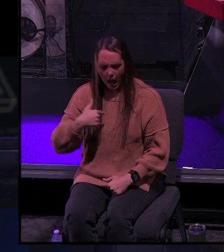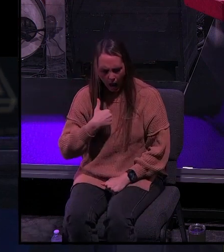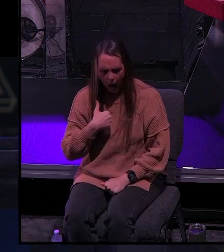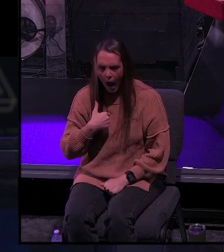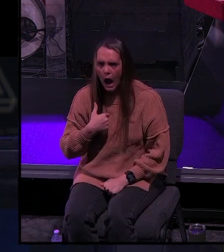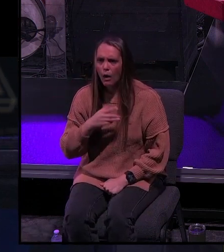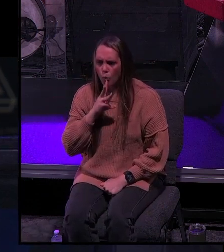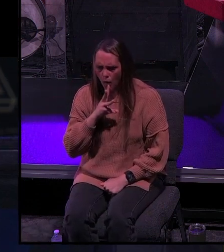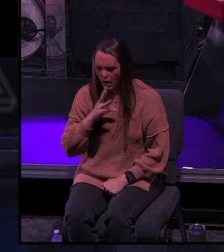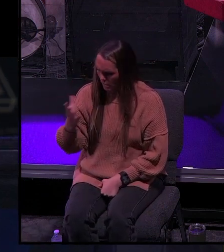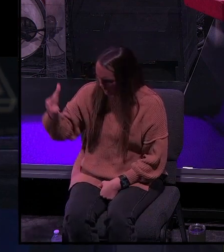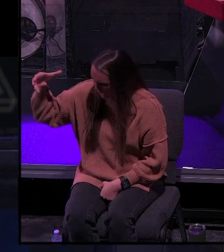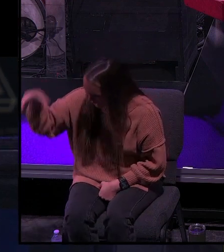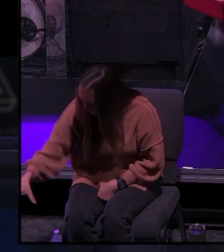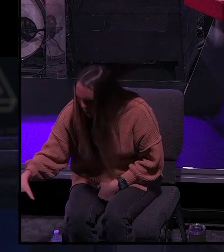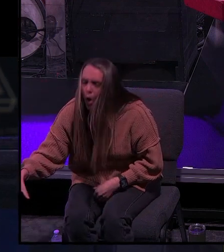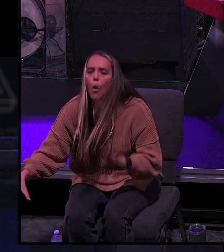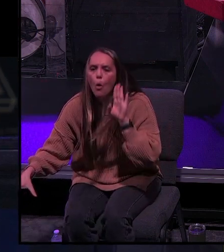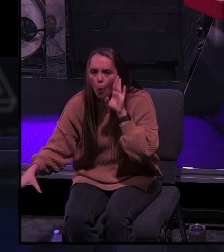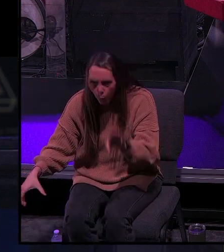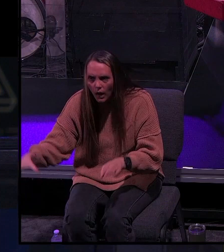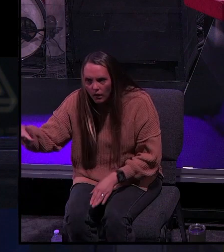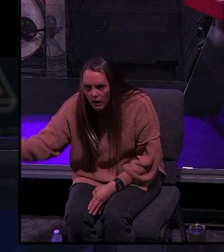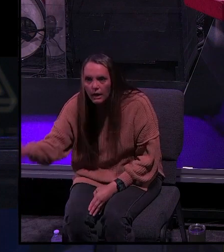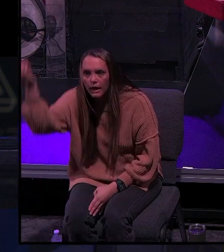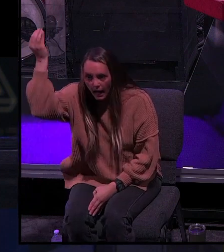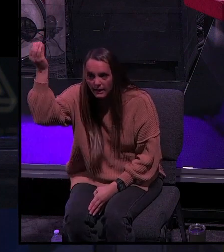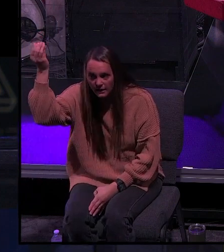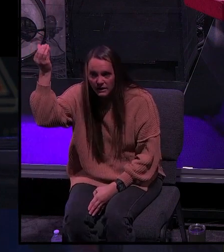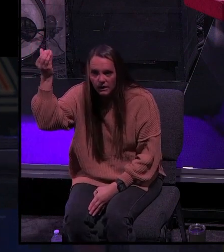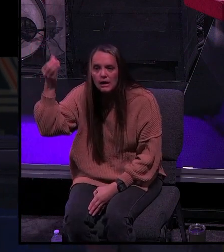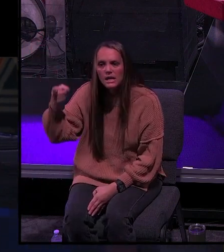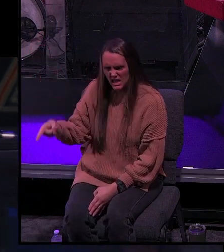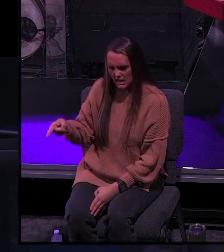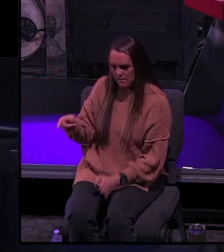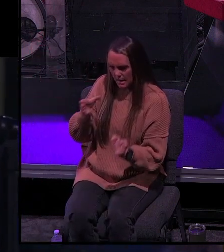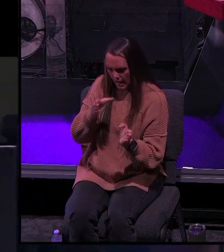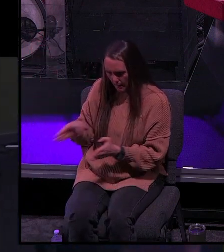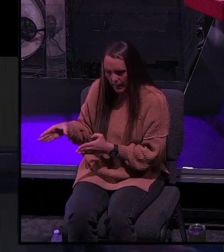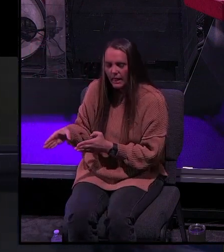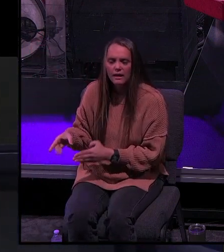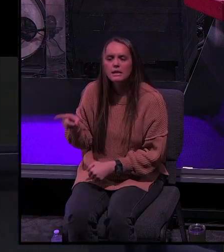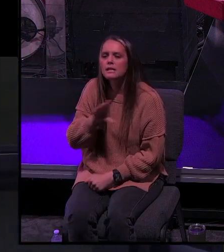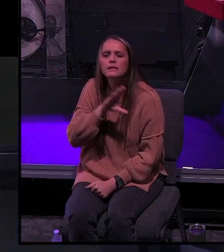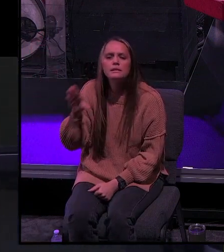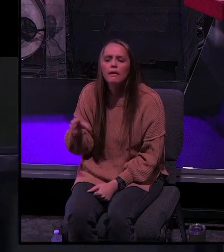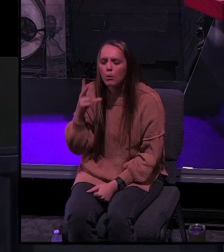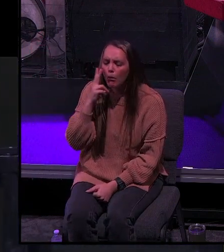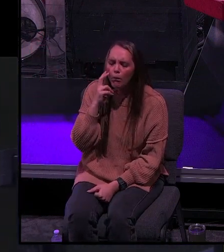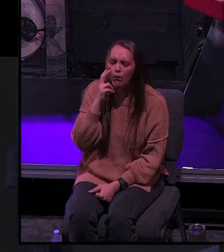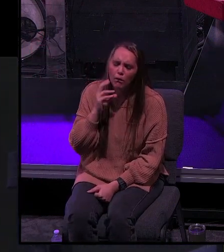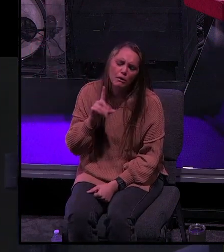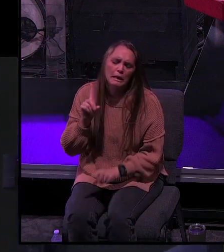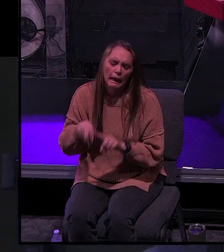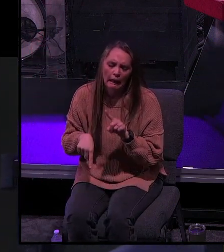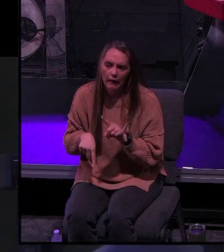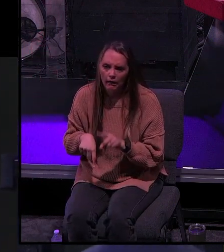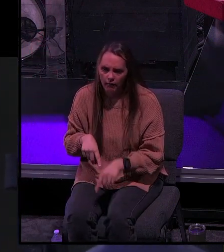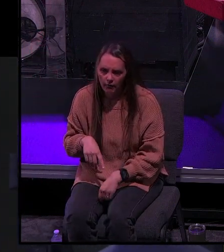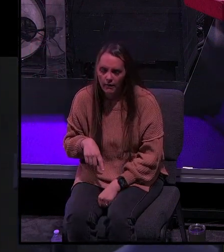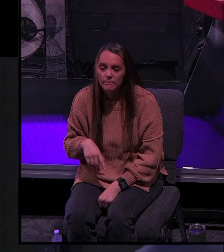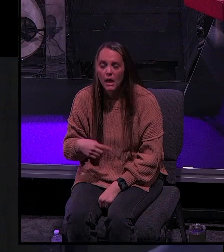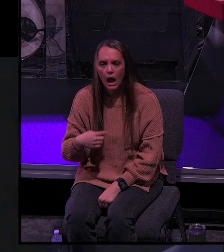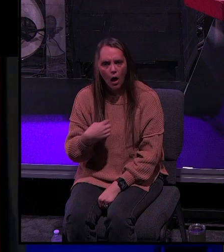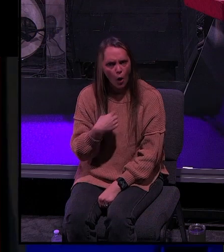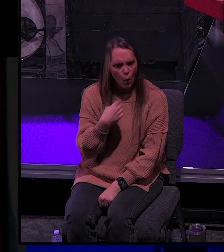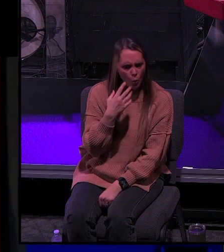my hand in that water, I'm going to catch that fish. That's what he expected was going to happen. He never doubted it for a second. Now, why didn't